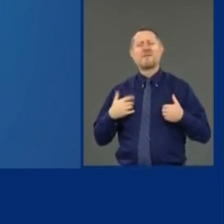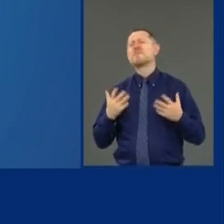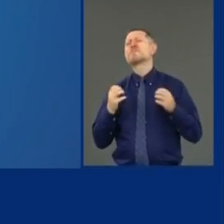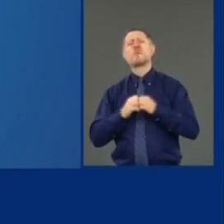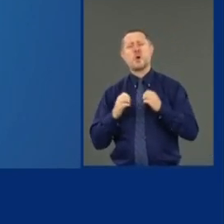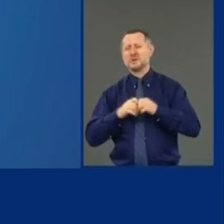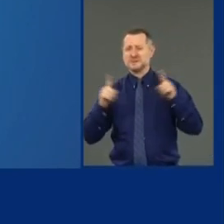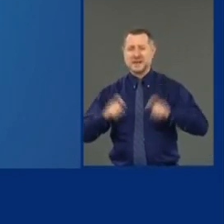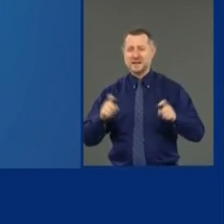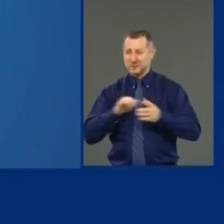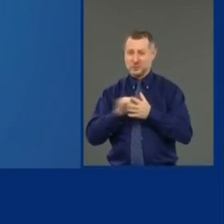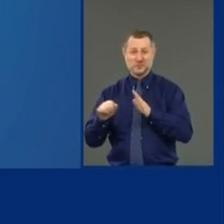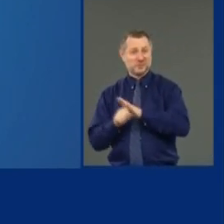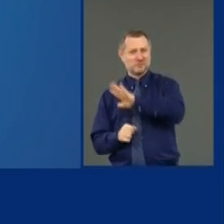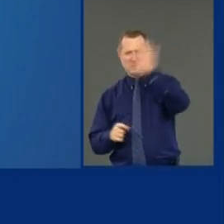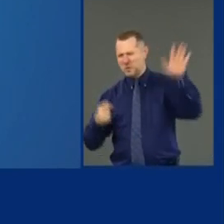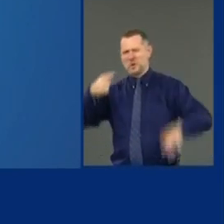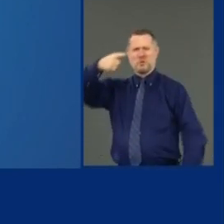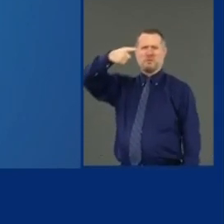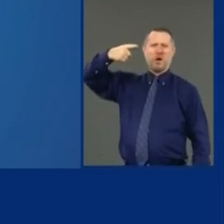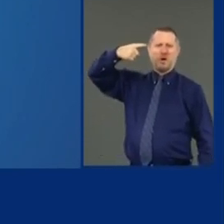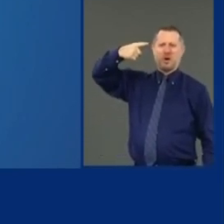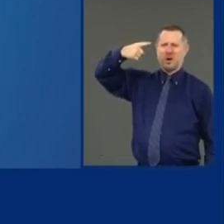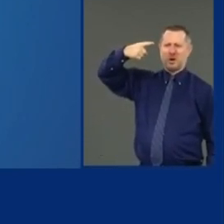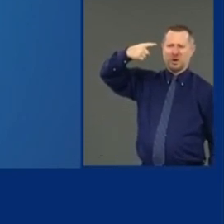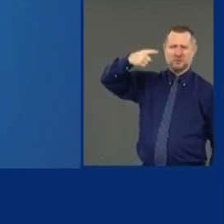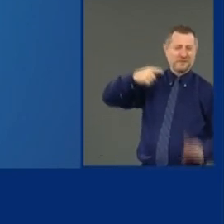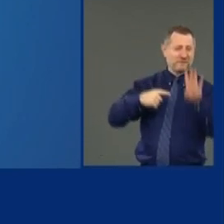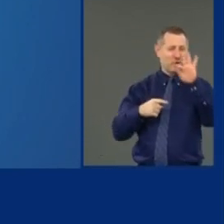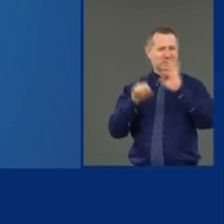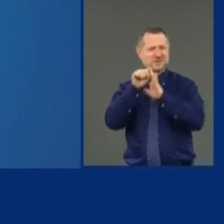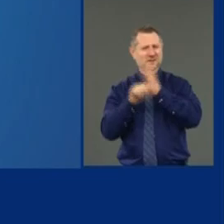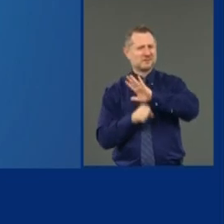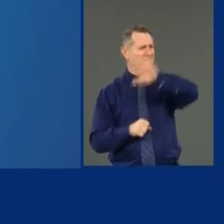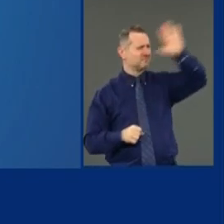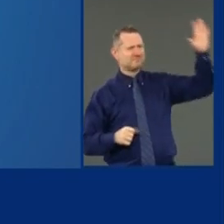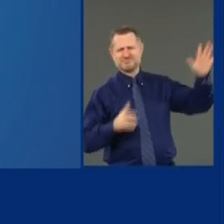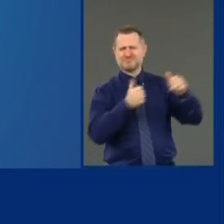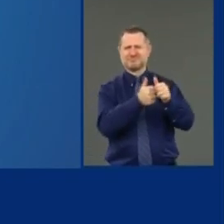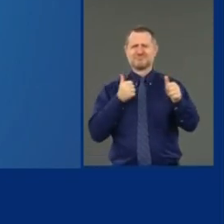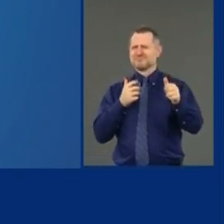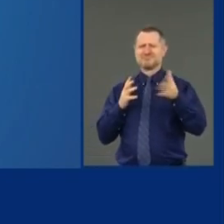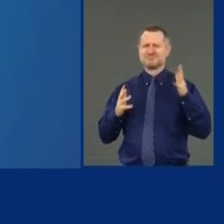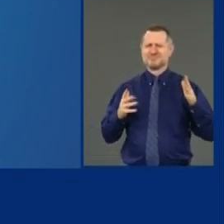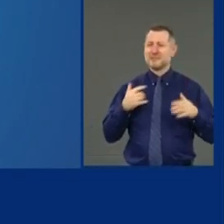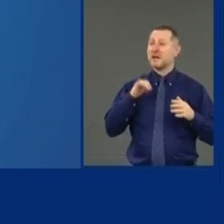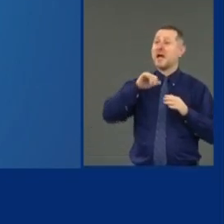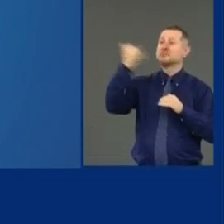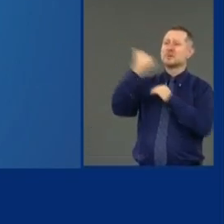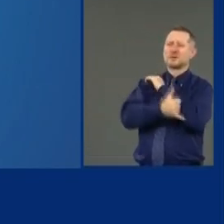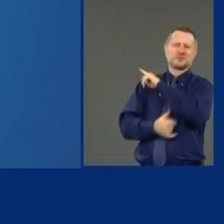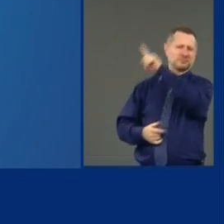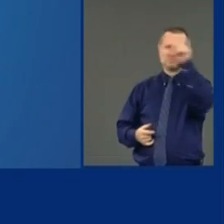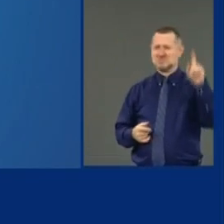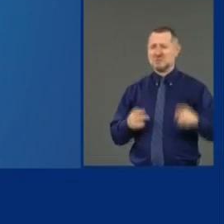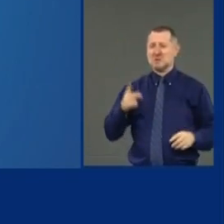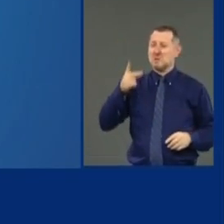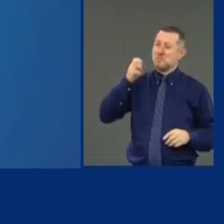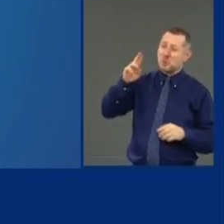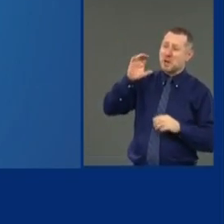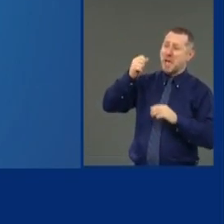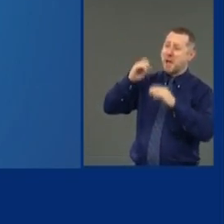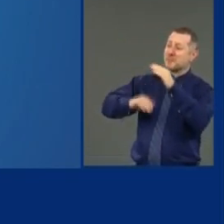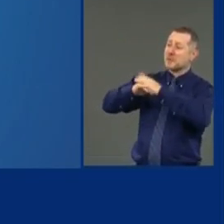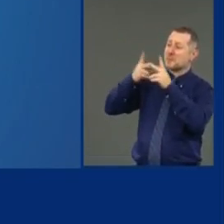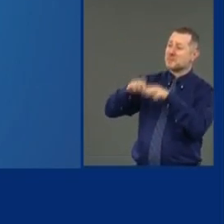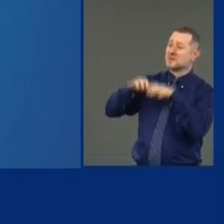any state in the country. We're doing more testing in New York State per capita than any country on the globe. Okay? So we're